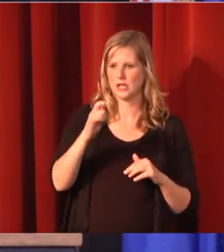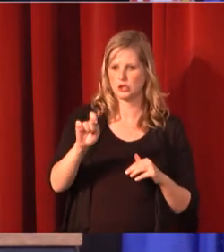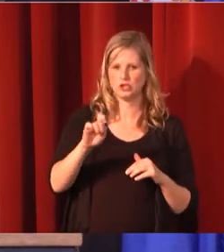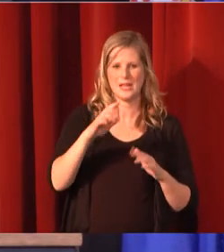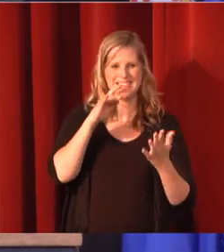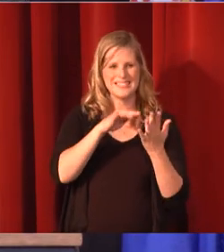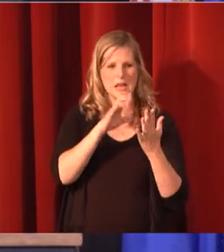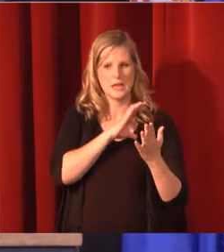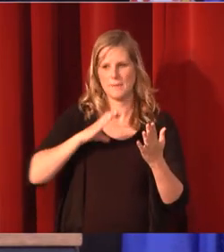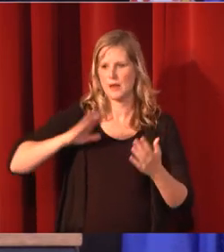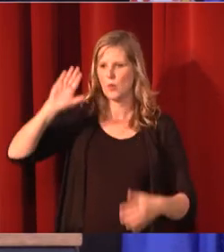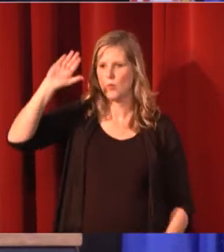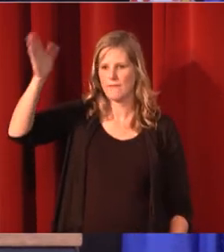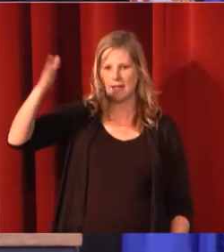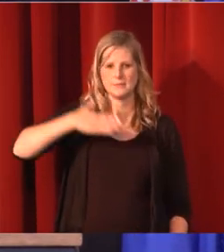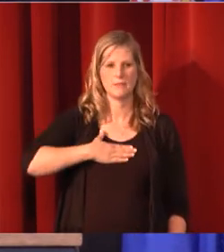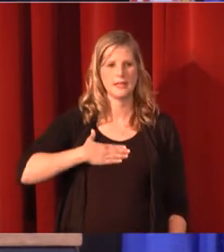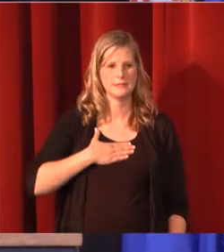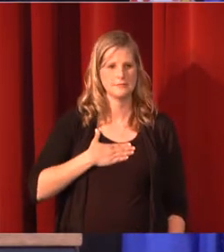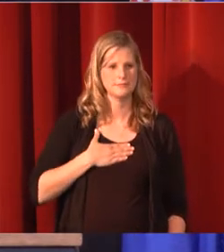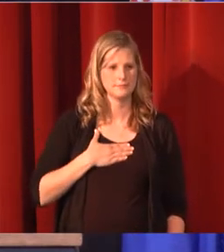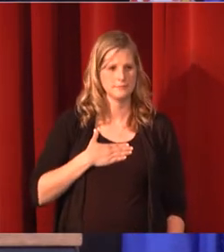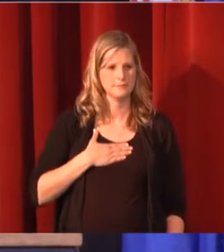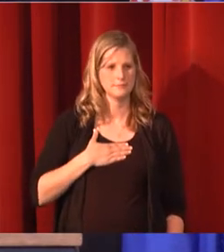please wave a hand and be recognized